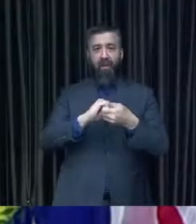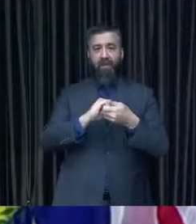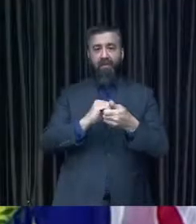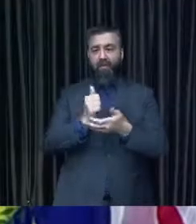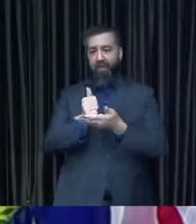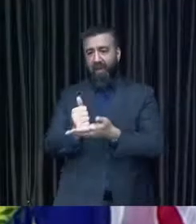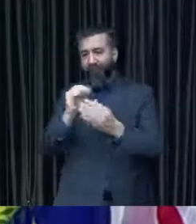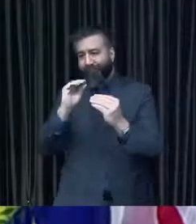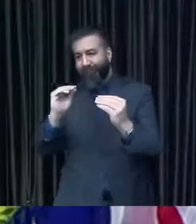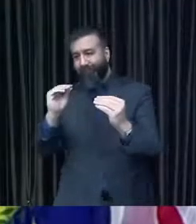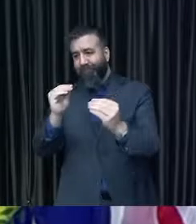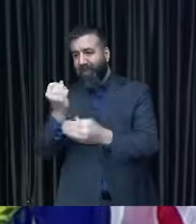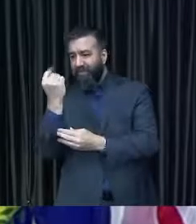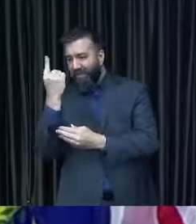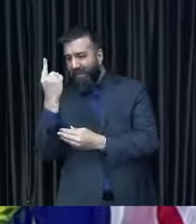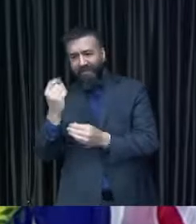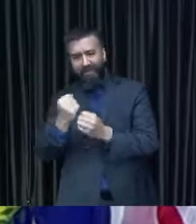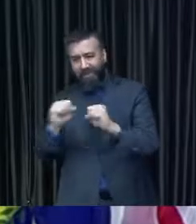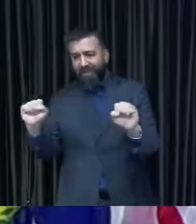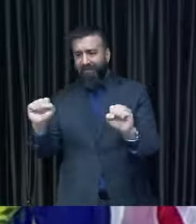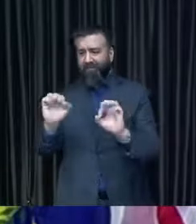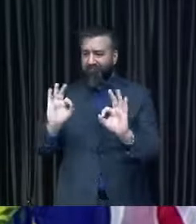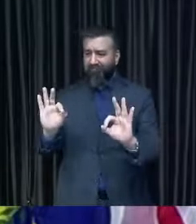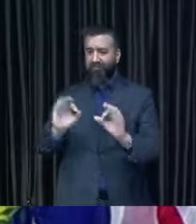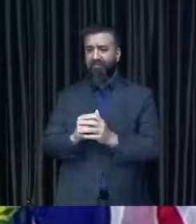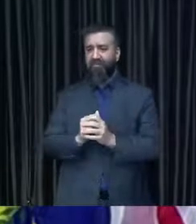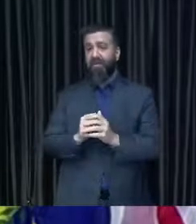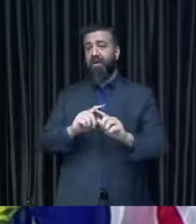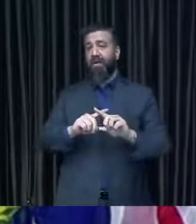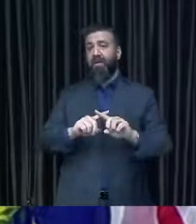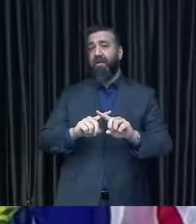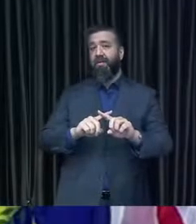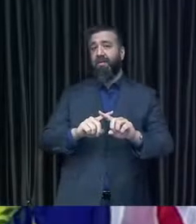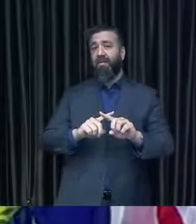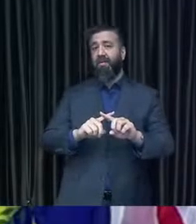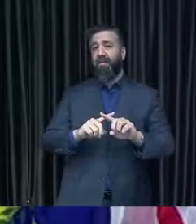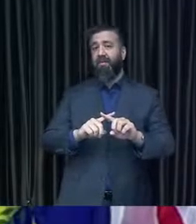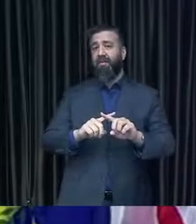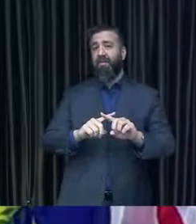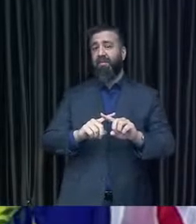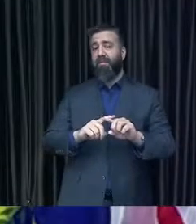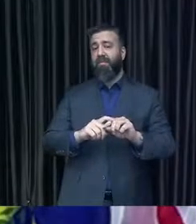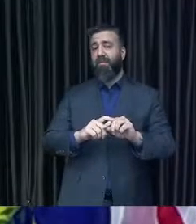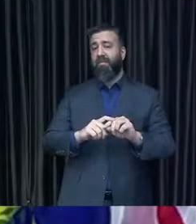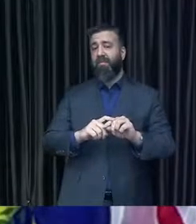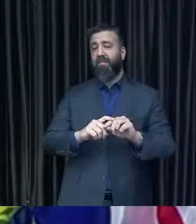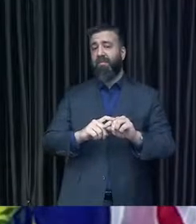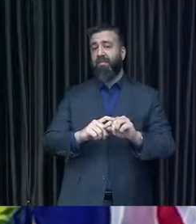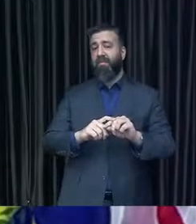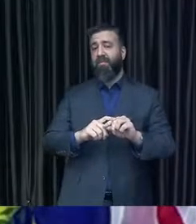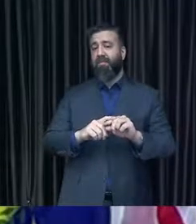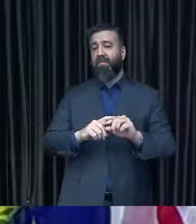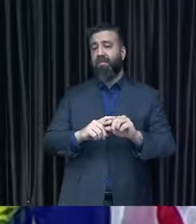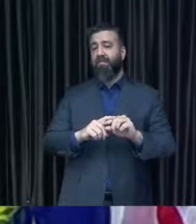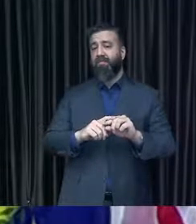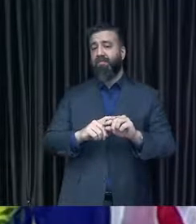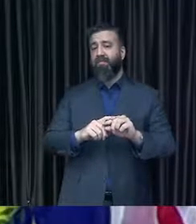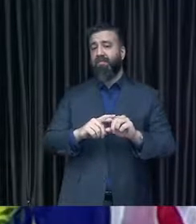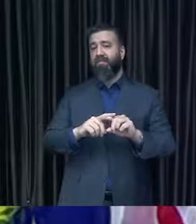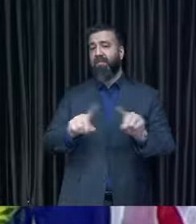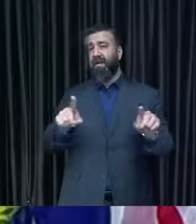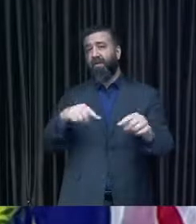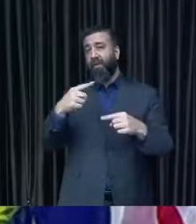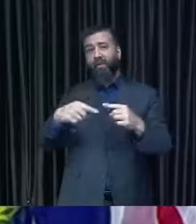understand that. But as far as the percentage of uptake of the vaccine in our health systems, I would have to